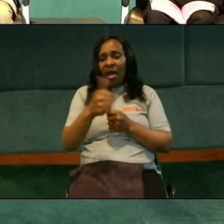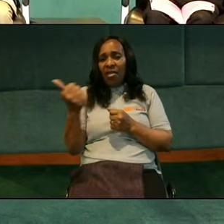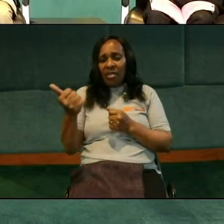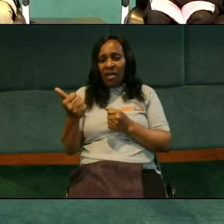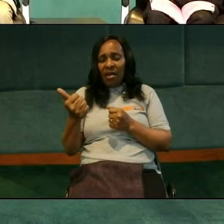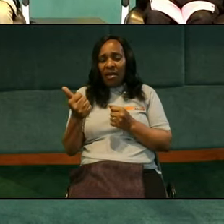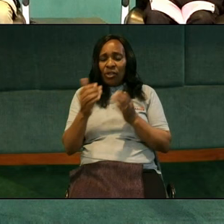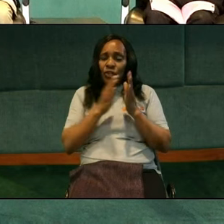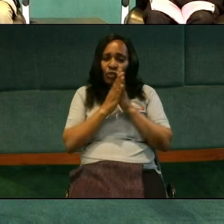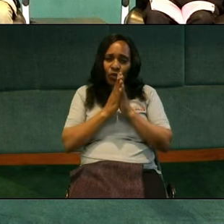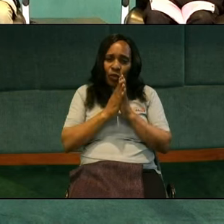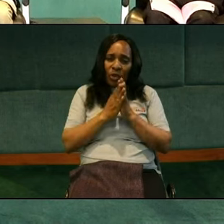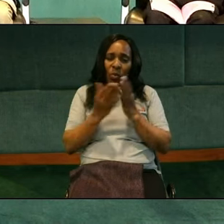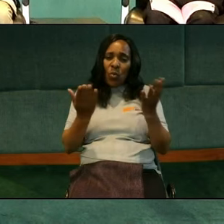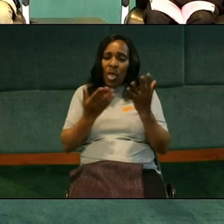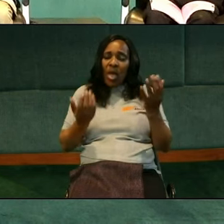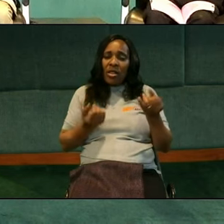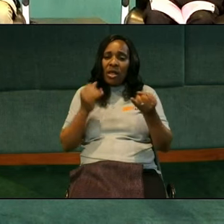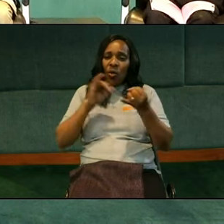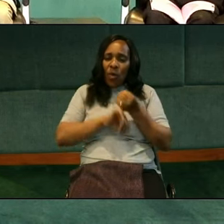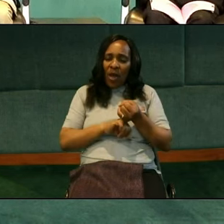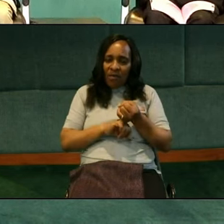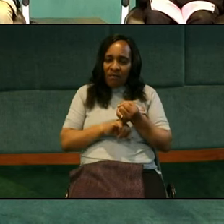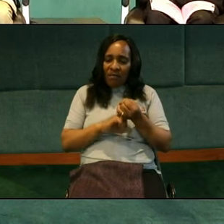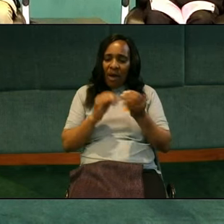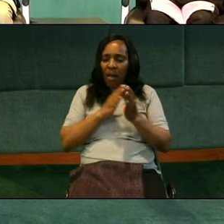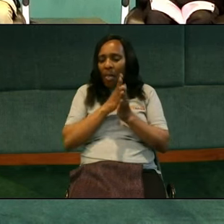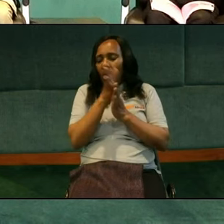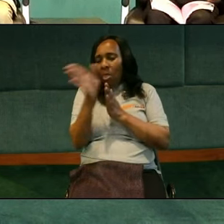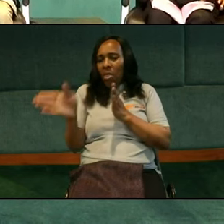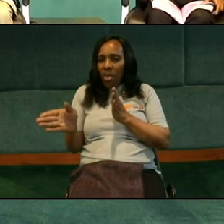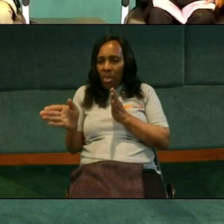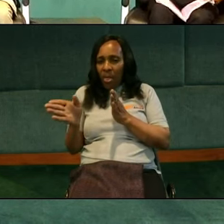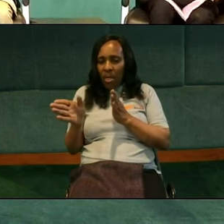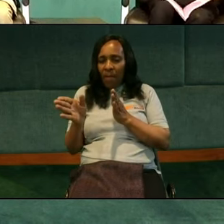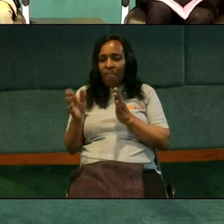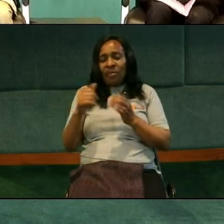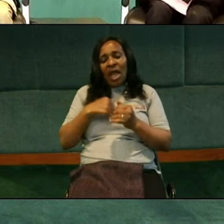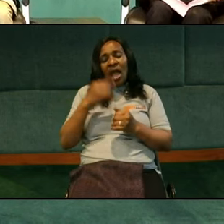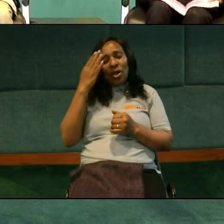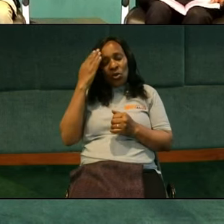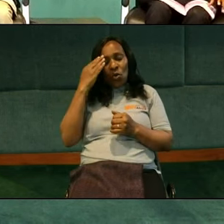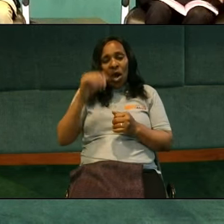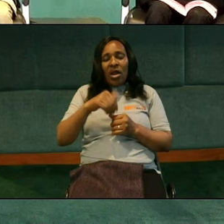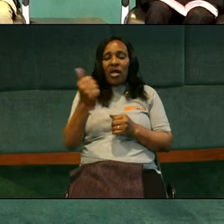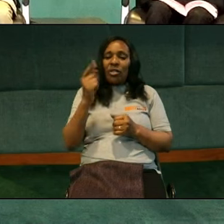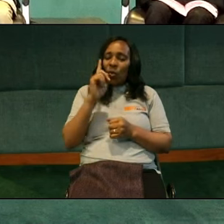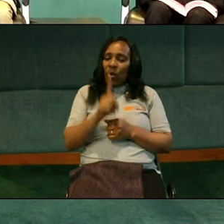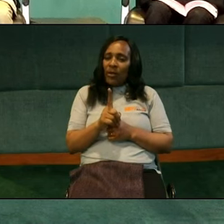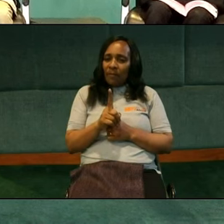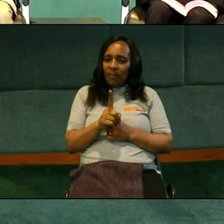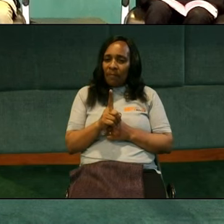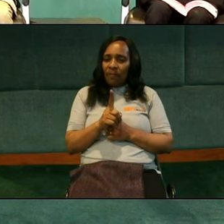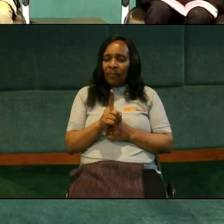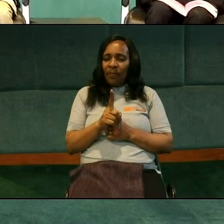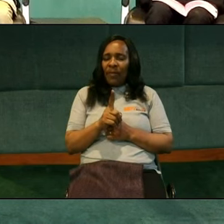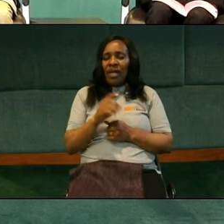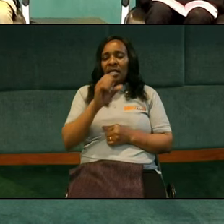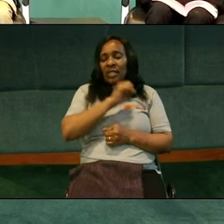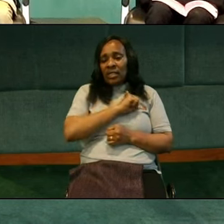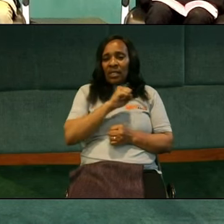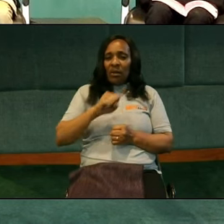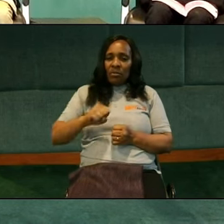where the wife of someone led them astray? I feel like I know another one. Yes, which one?